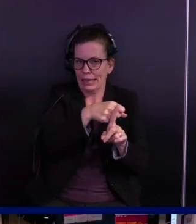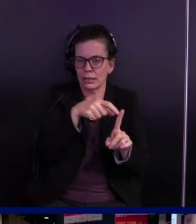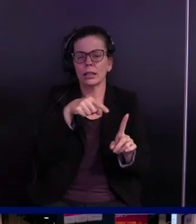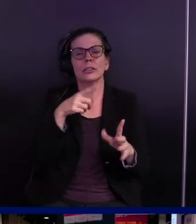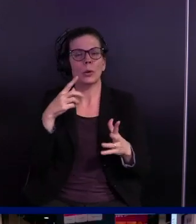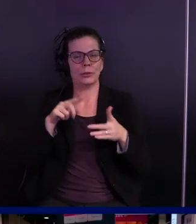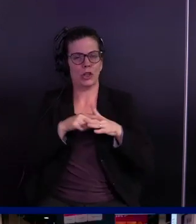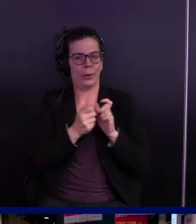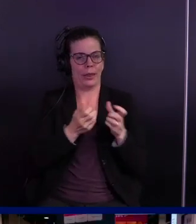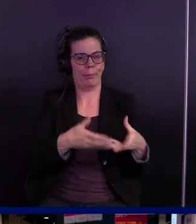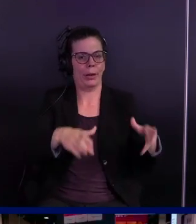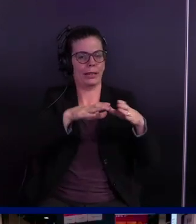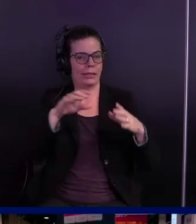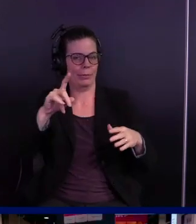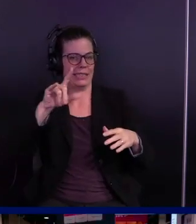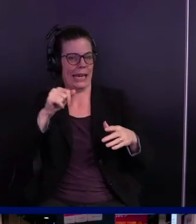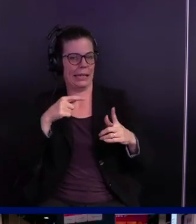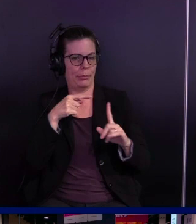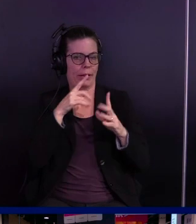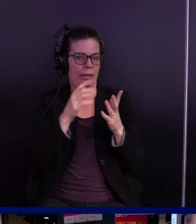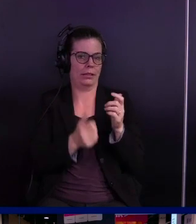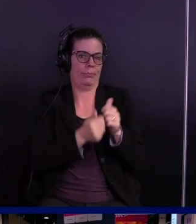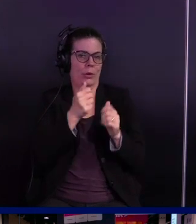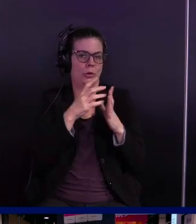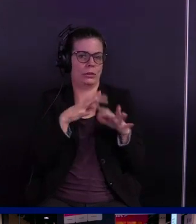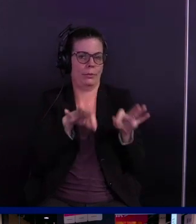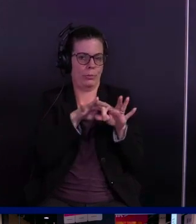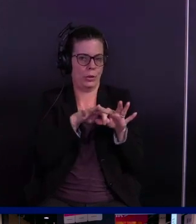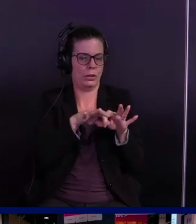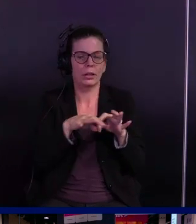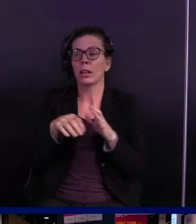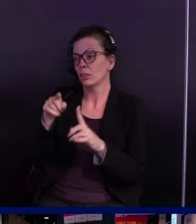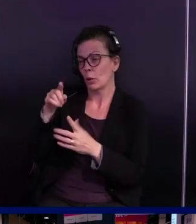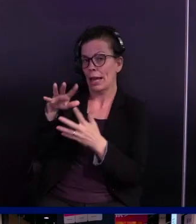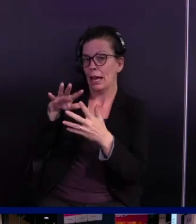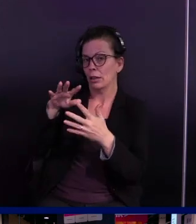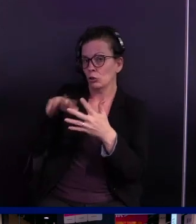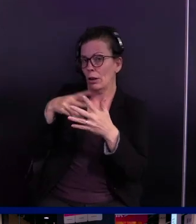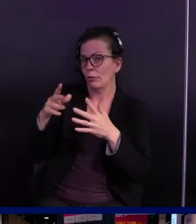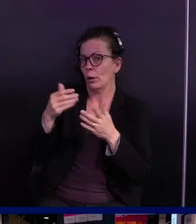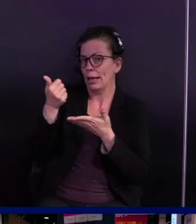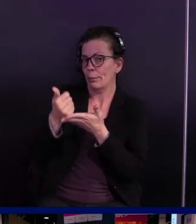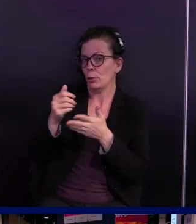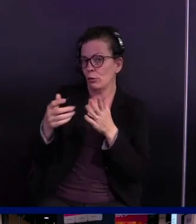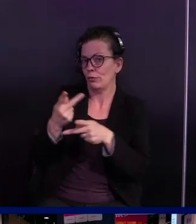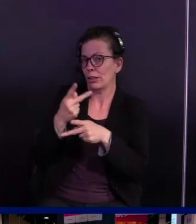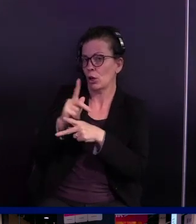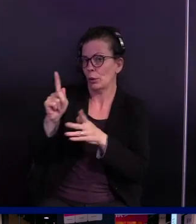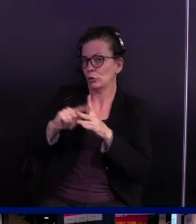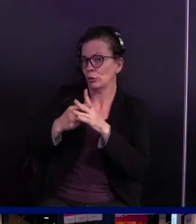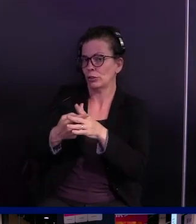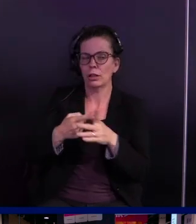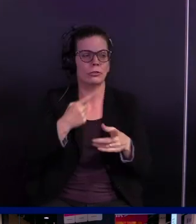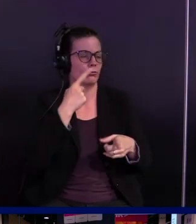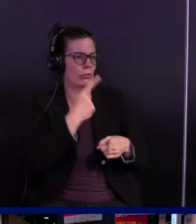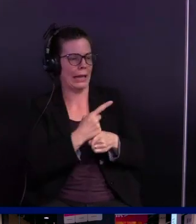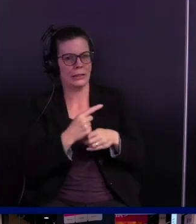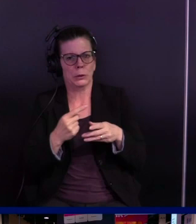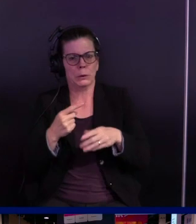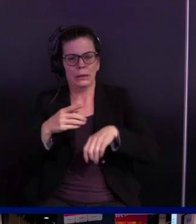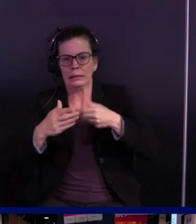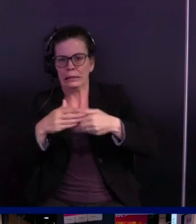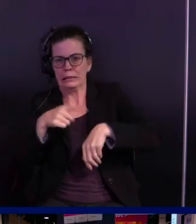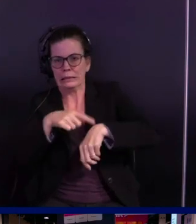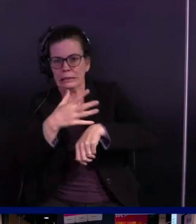data is probably the thing I care about the most. But this graph is going to help you determine where to start. Correct. Yeah. All right, so we're almost out of